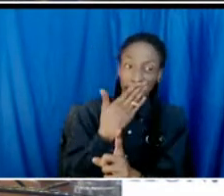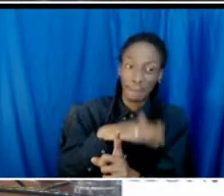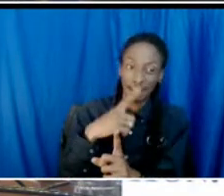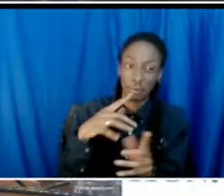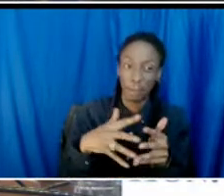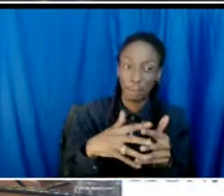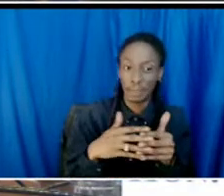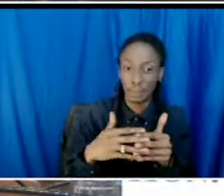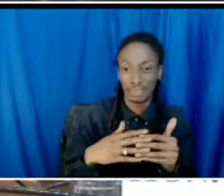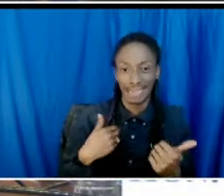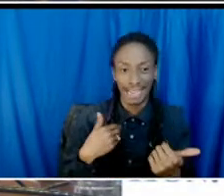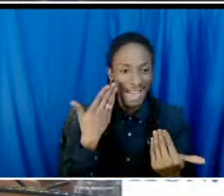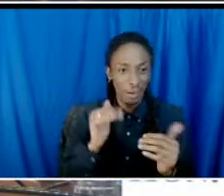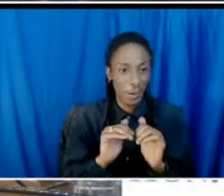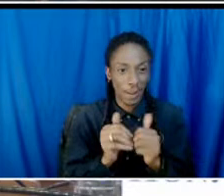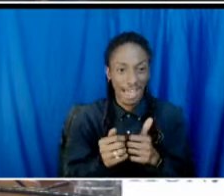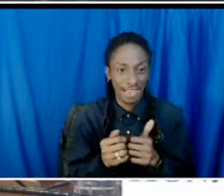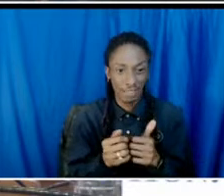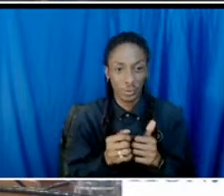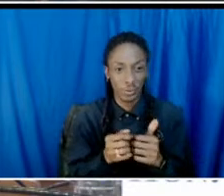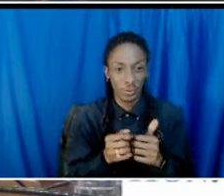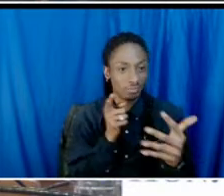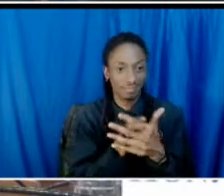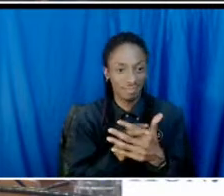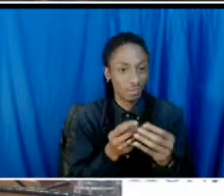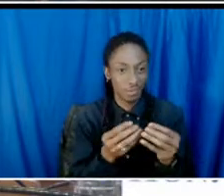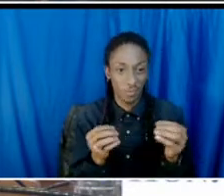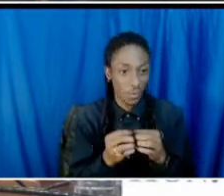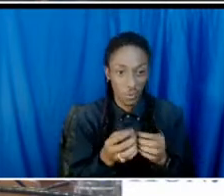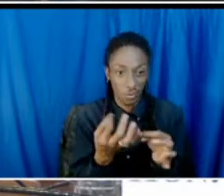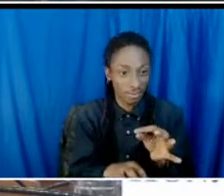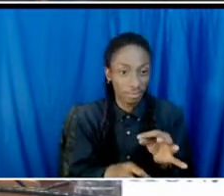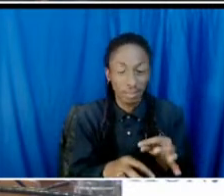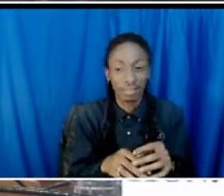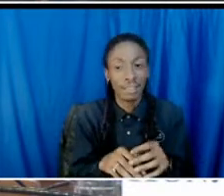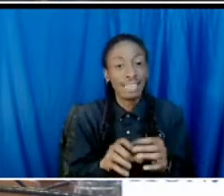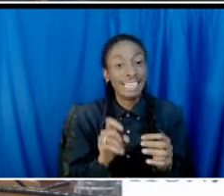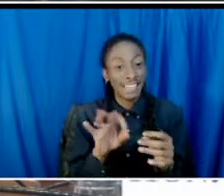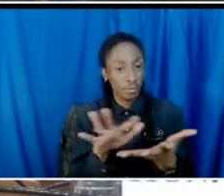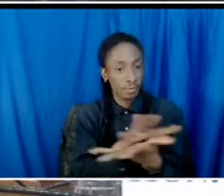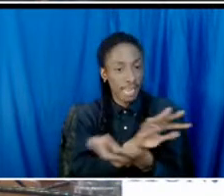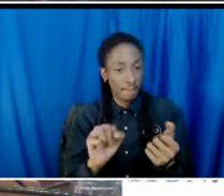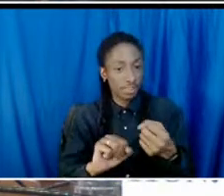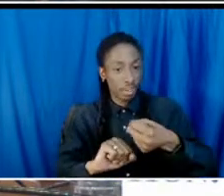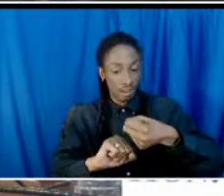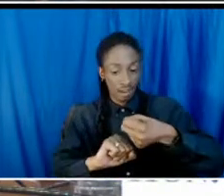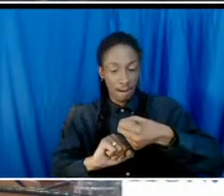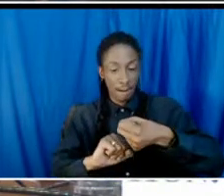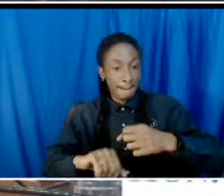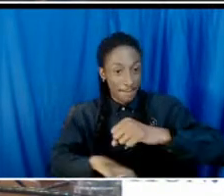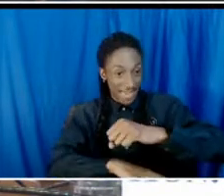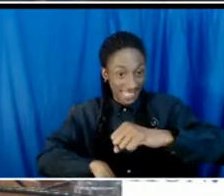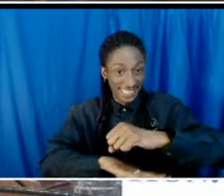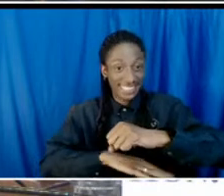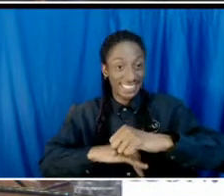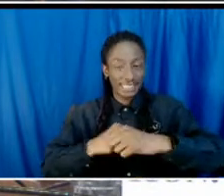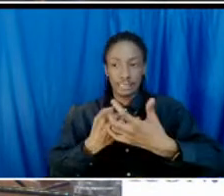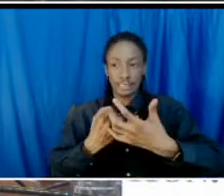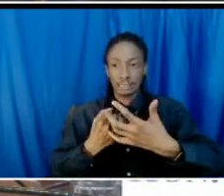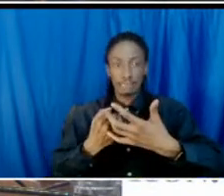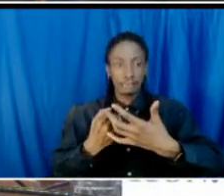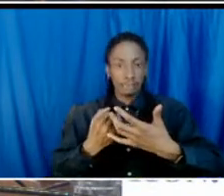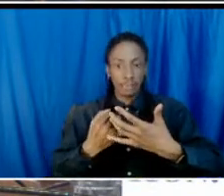a simpler way to say that. And when you damage our fundamental institutions, it's not easy to repair them. So I